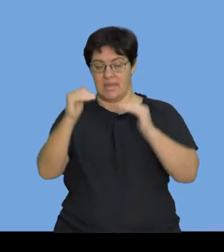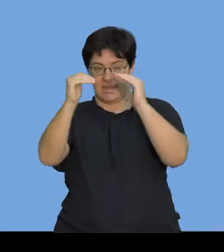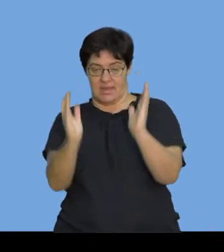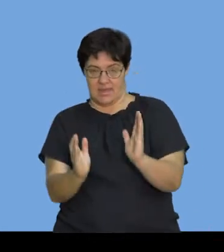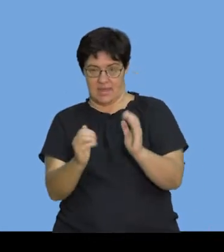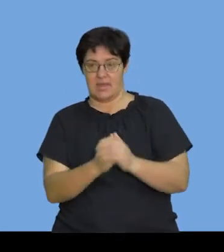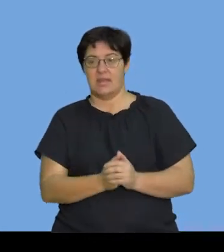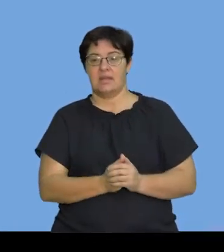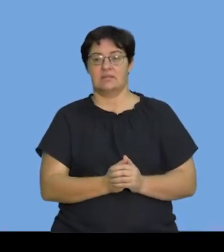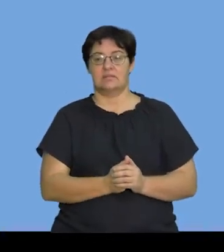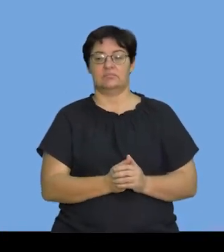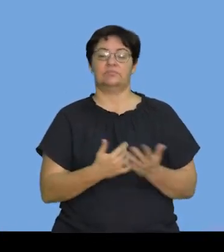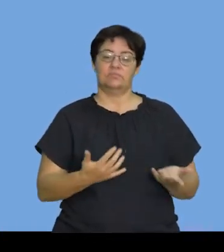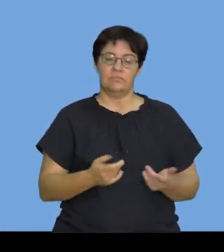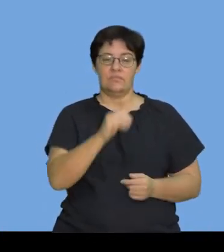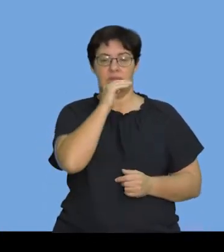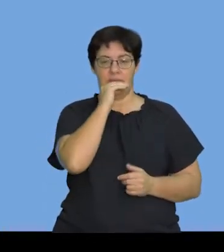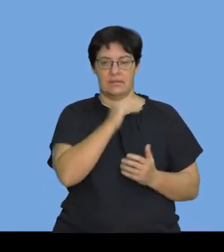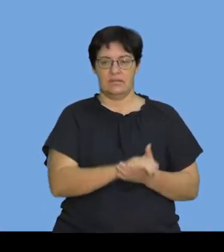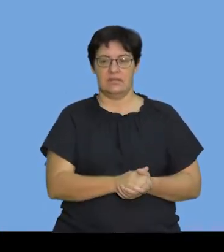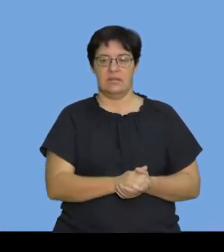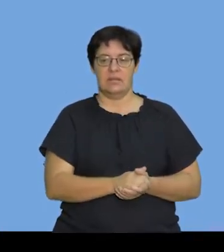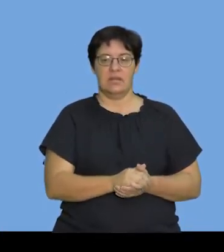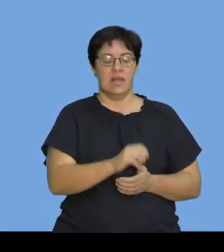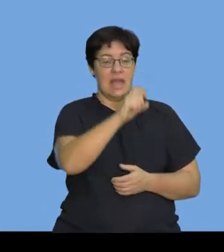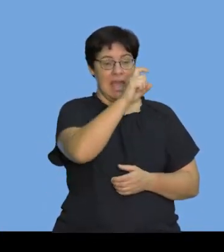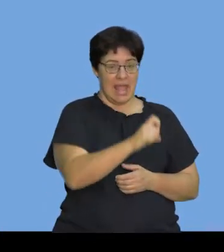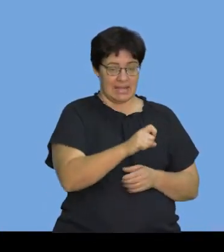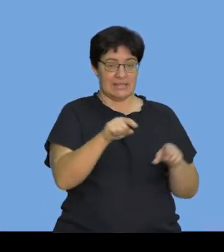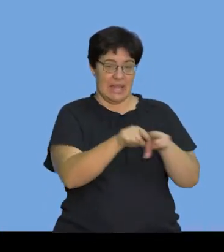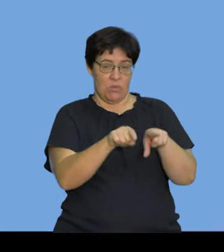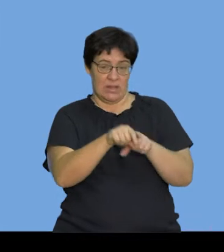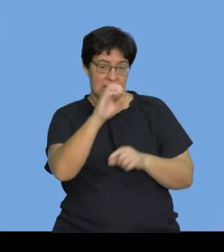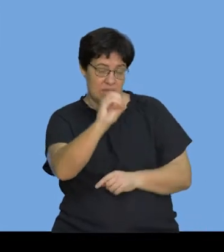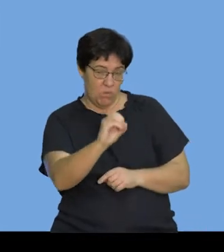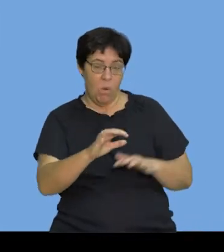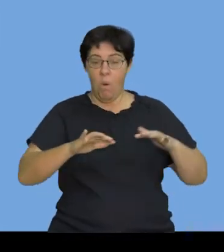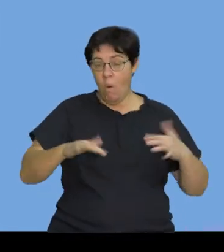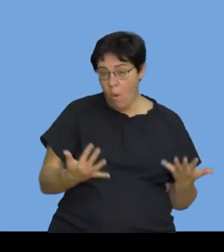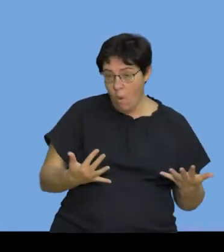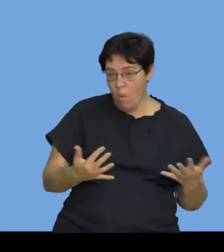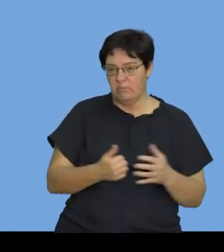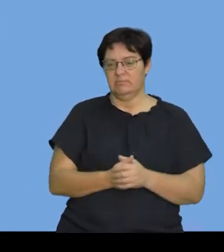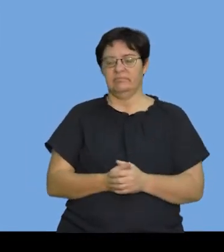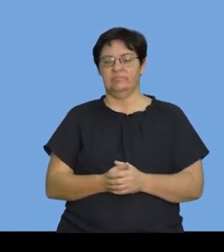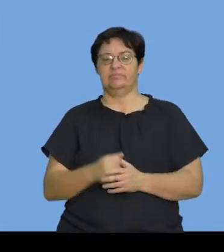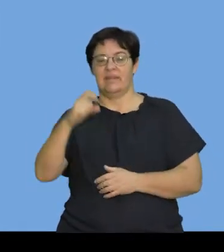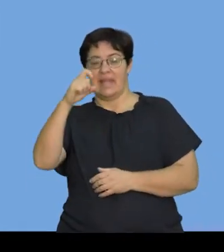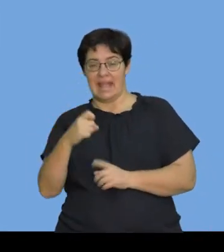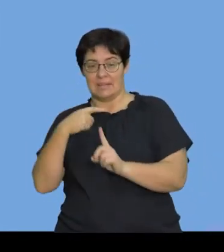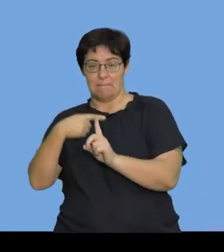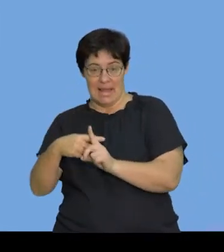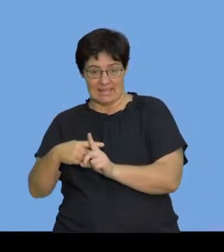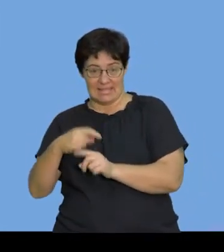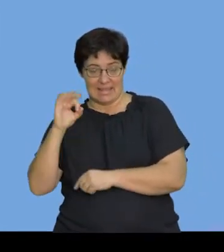plus 3. So it means it will be x is equal to 0 or x plus